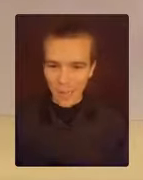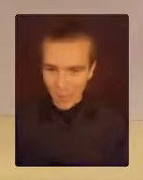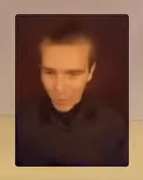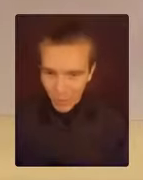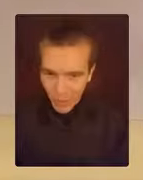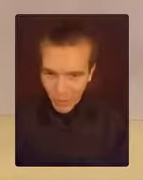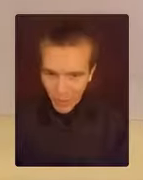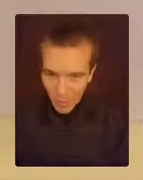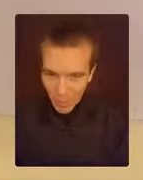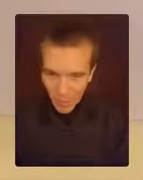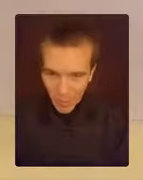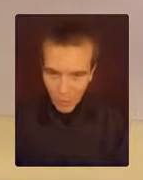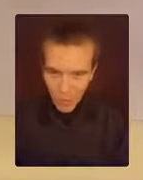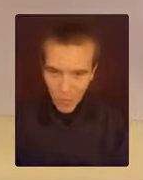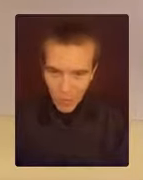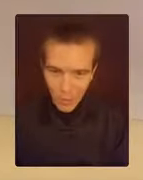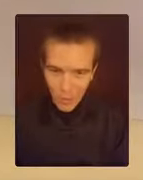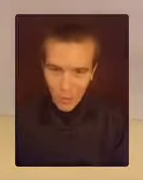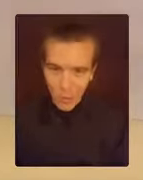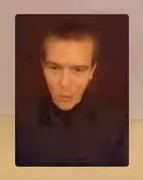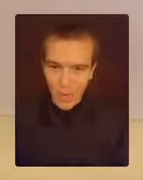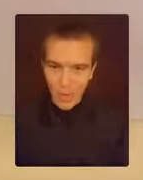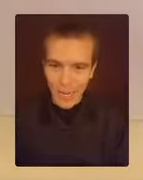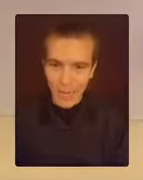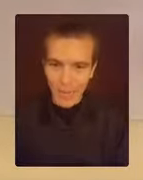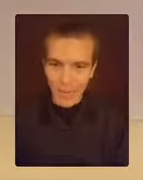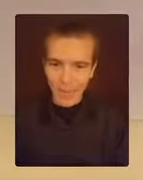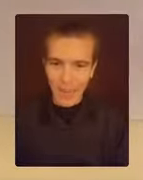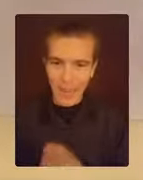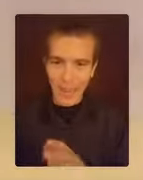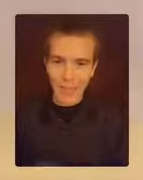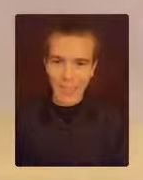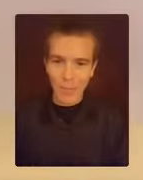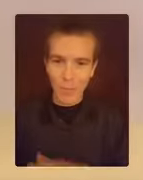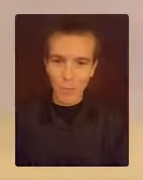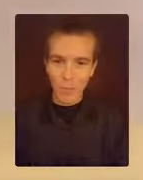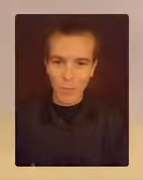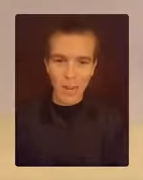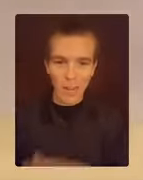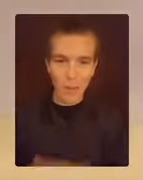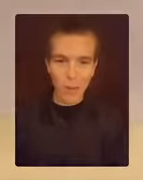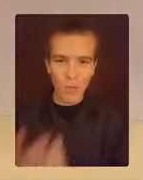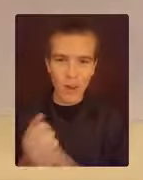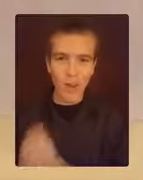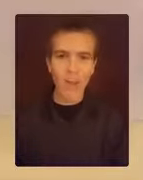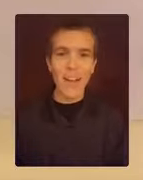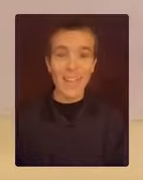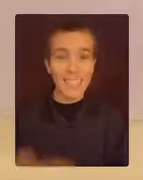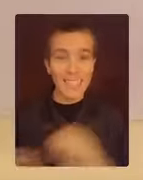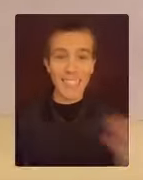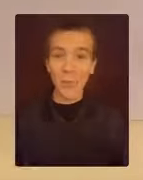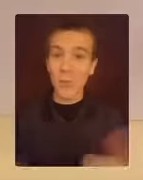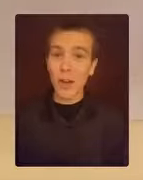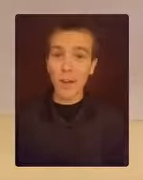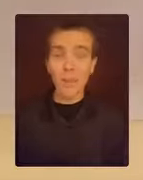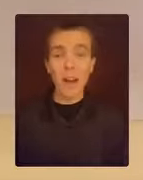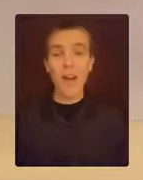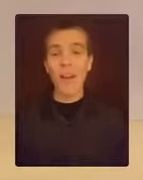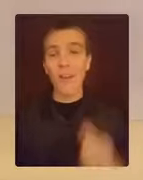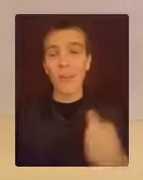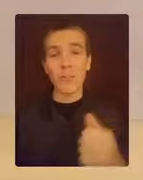that came complete with memories of owning a 98 an 87 Porsche 911 Carrera. And see, that's what I'm